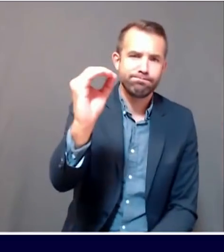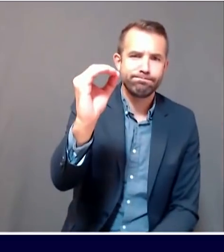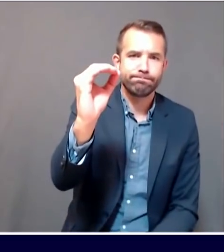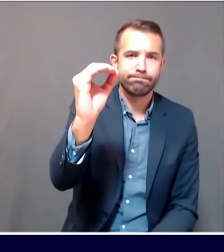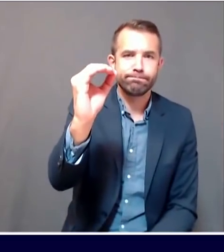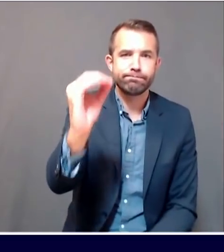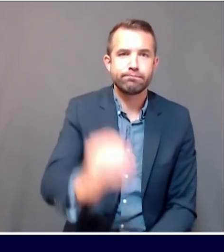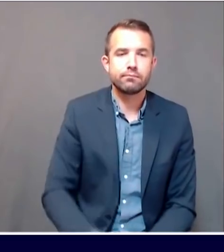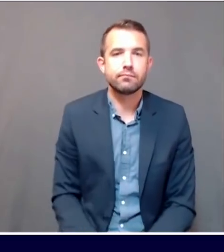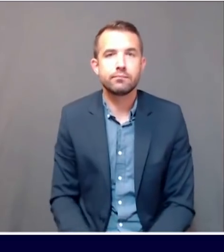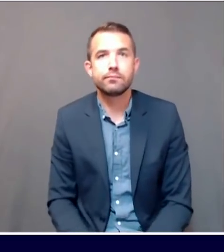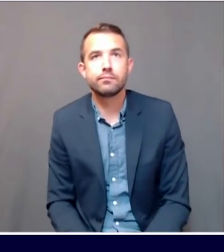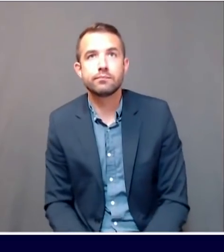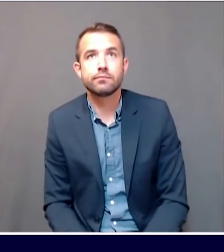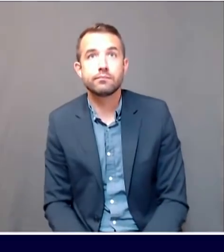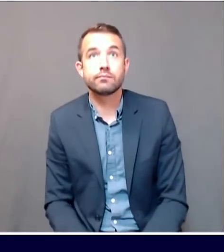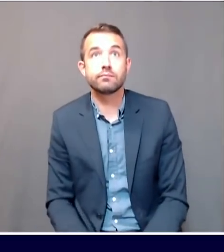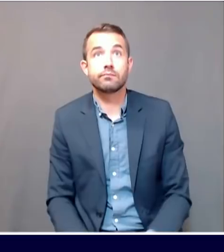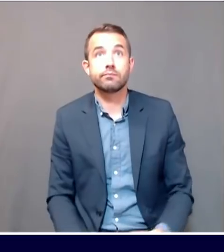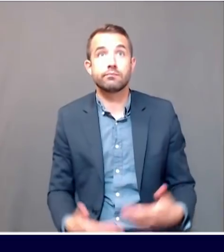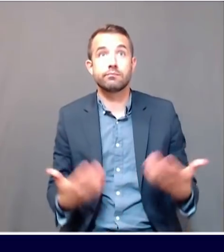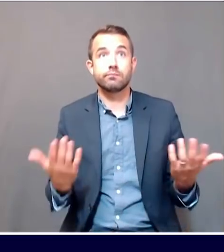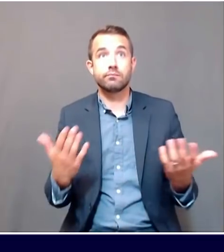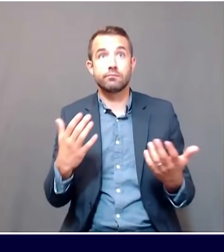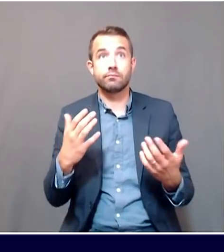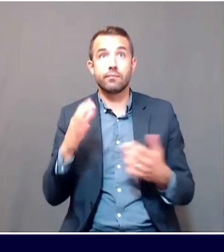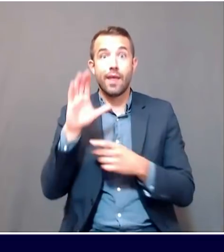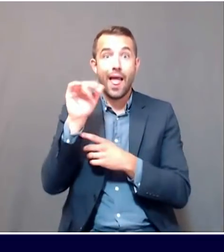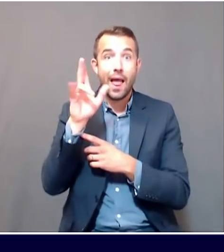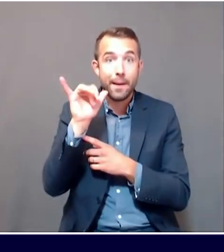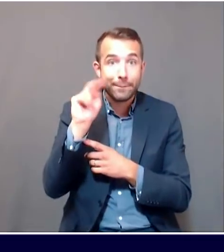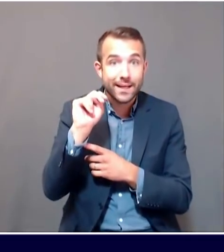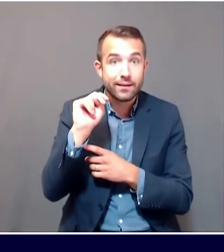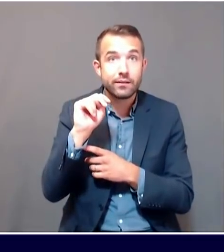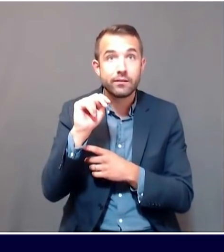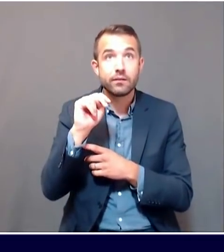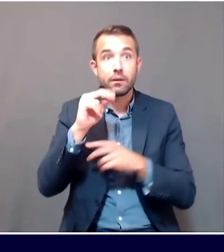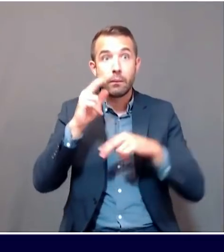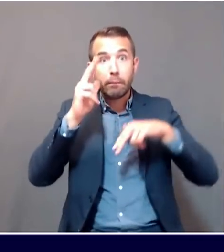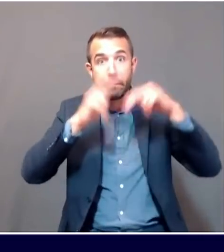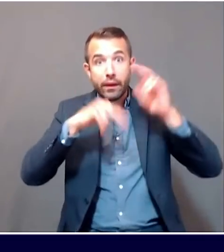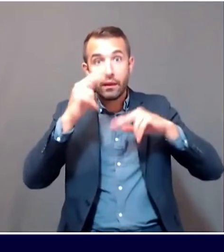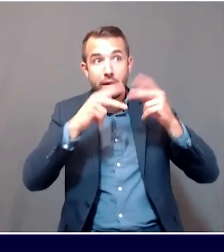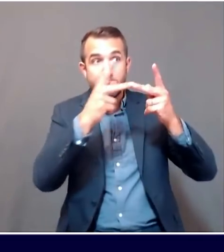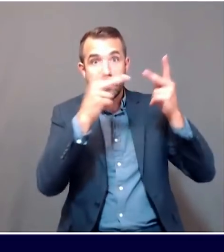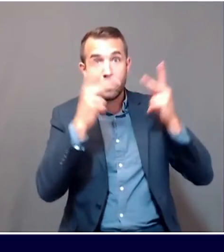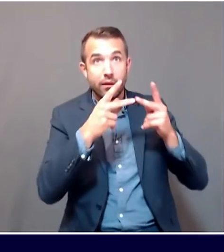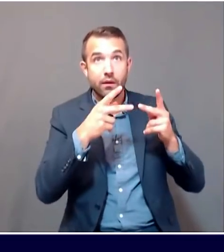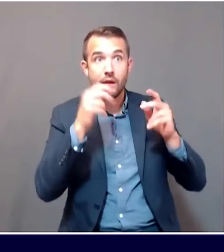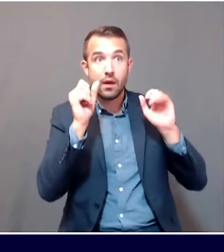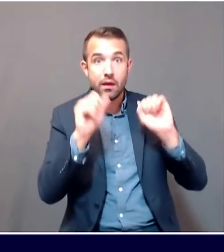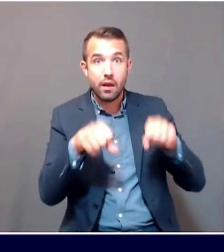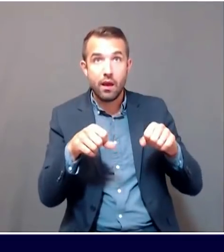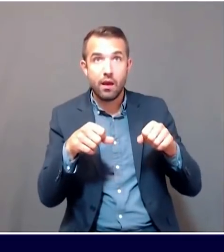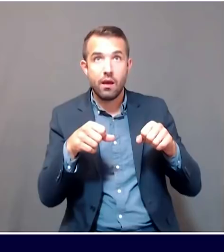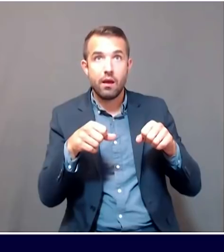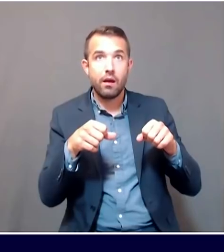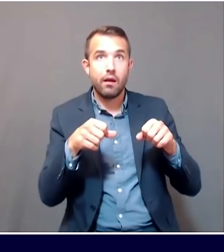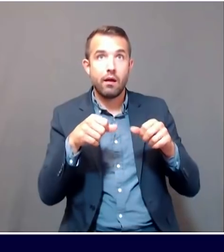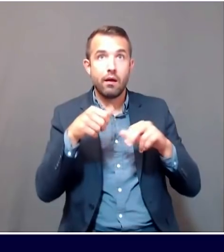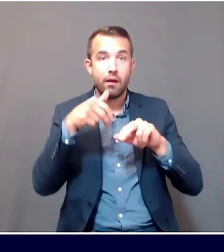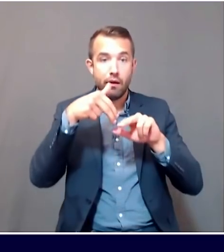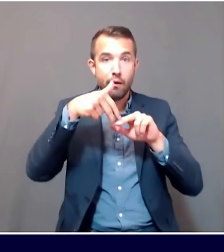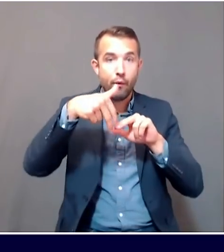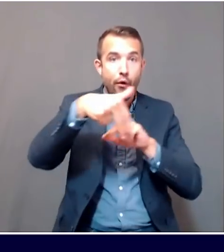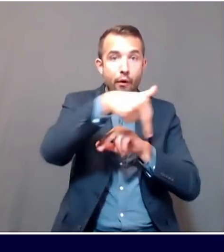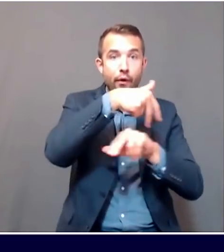you can go outside in the yard of the cabin or even go for a walk down an old country road, knowing with